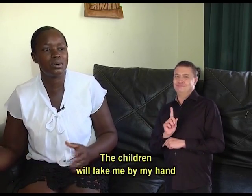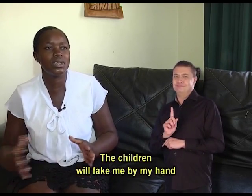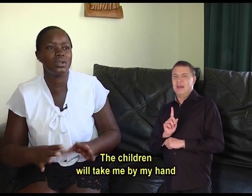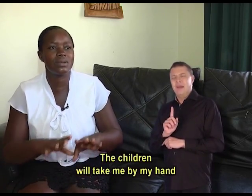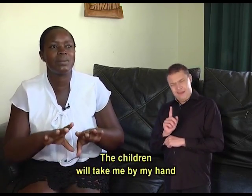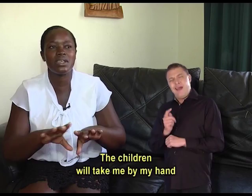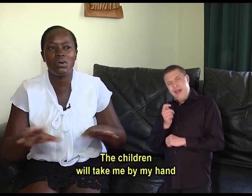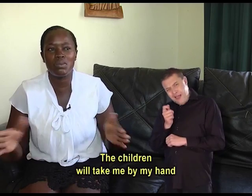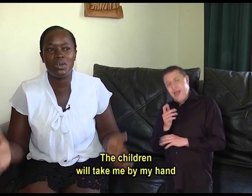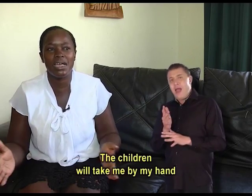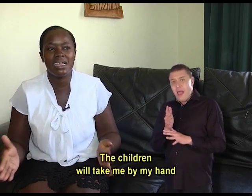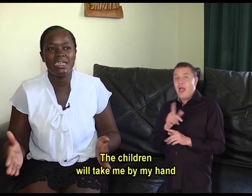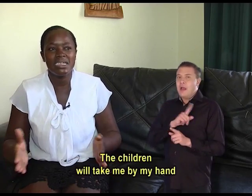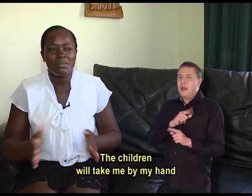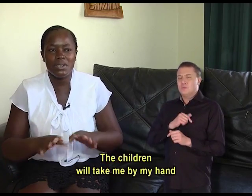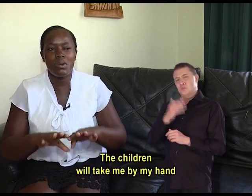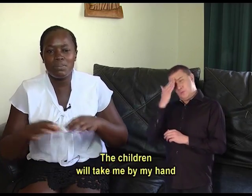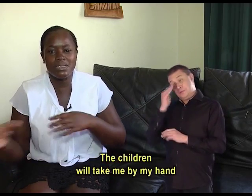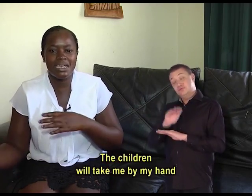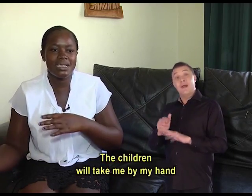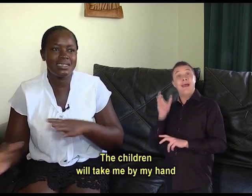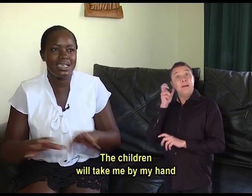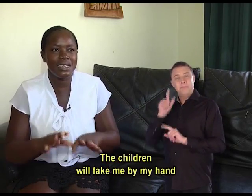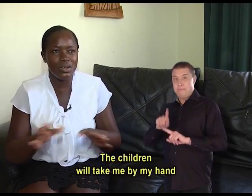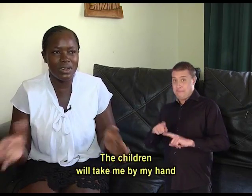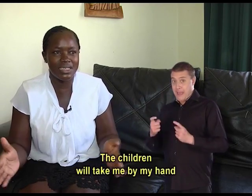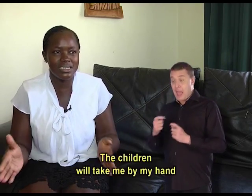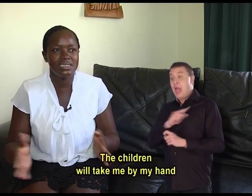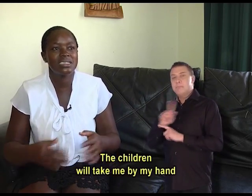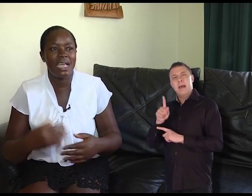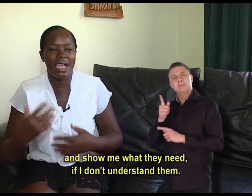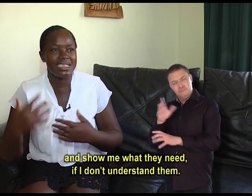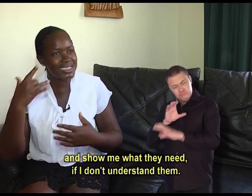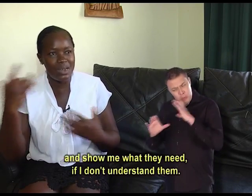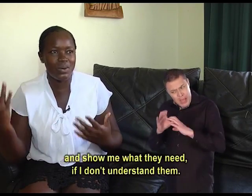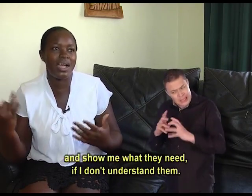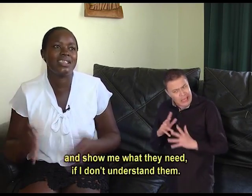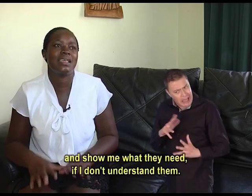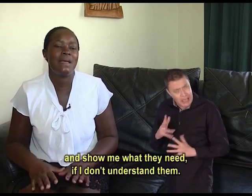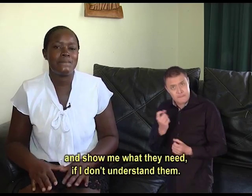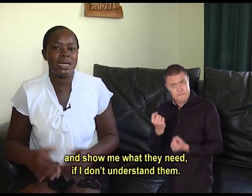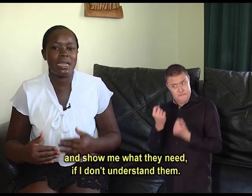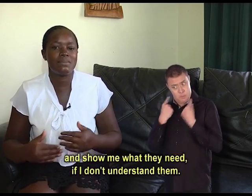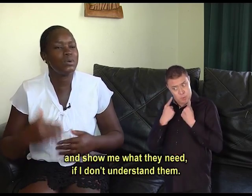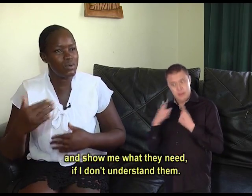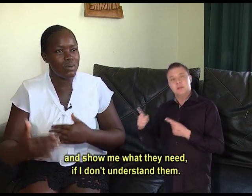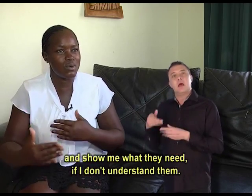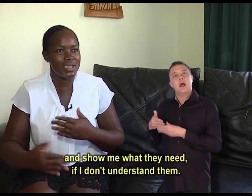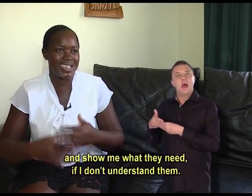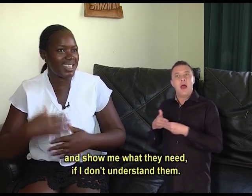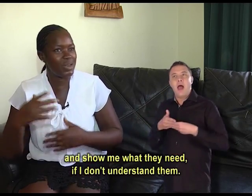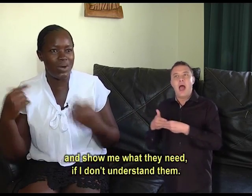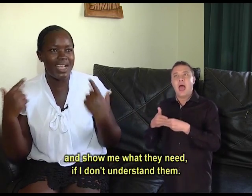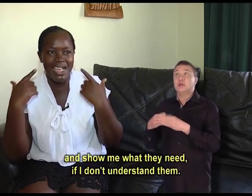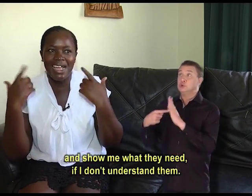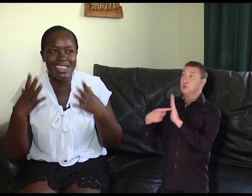nkisa mo e le goreng ba nyako bona, ba nyako mpontsha se e le goreng a ke se tlhaloganye, mara mo gongwe mo